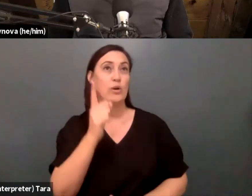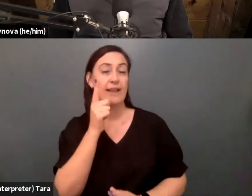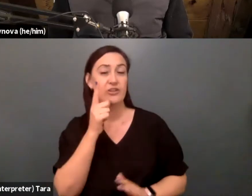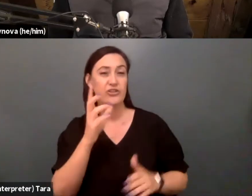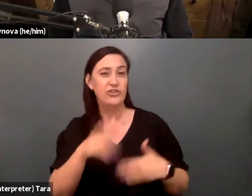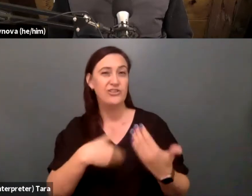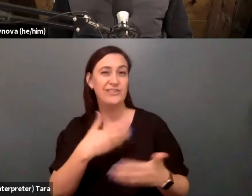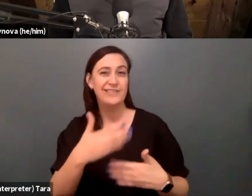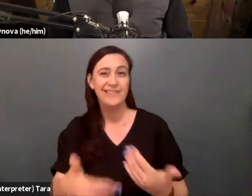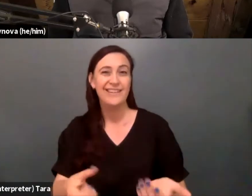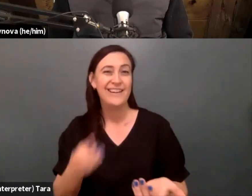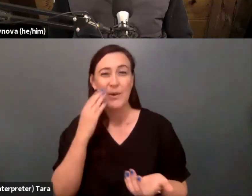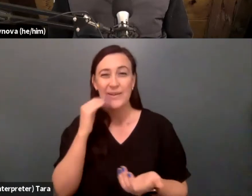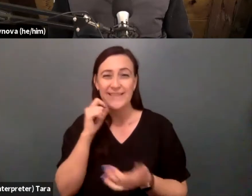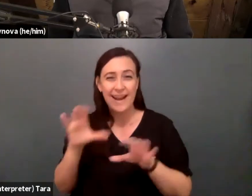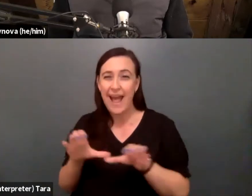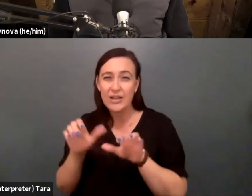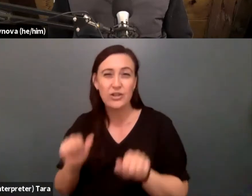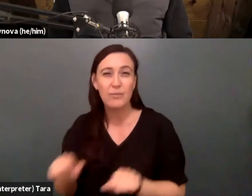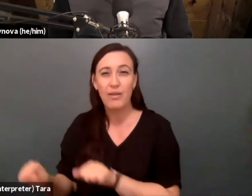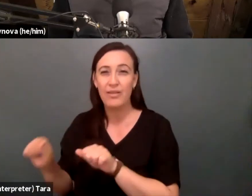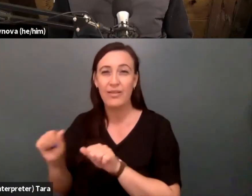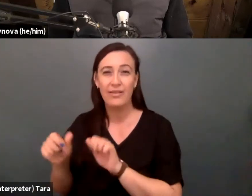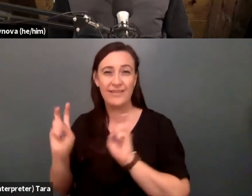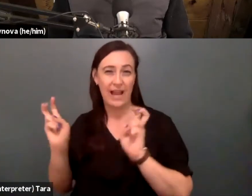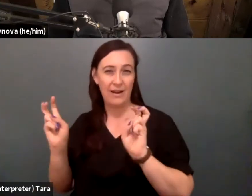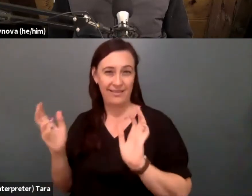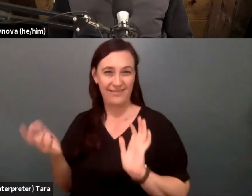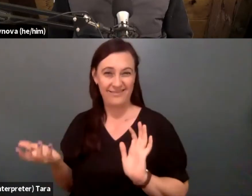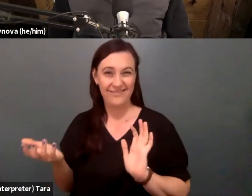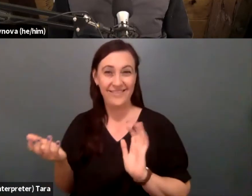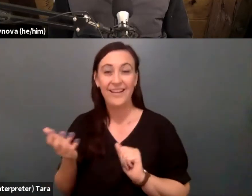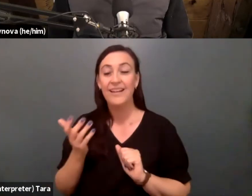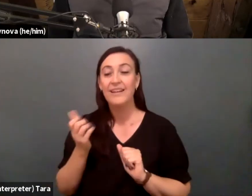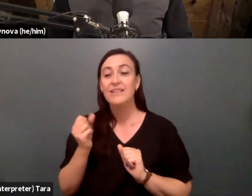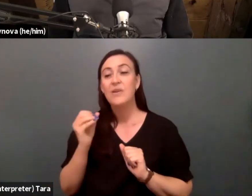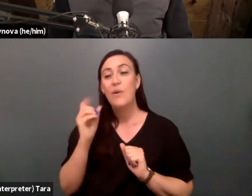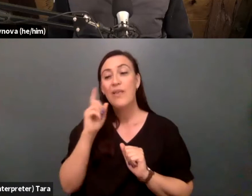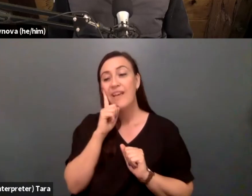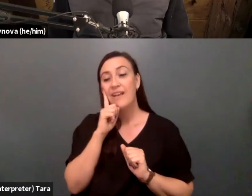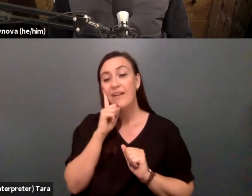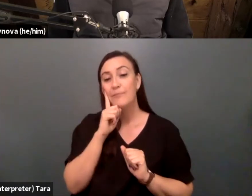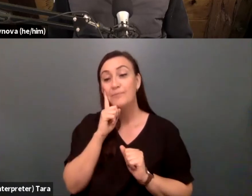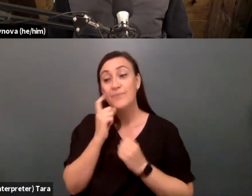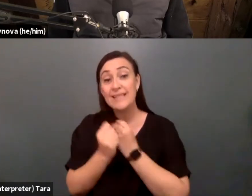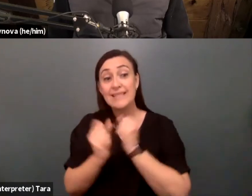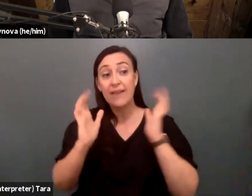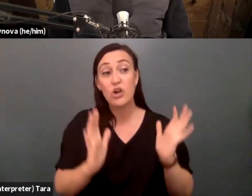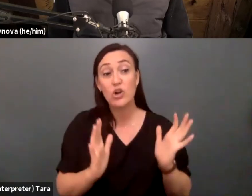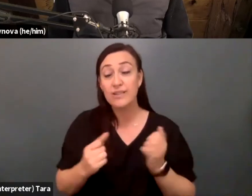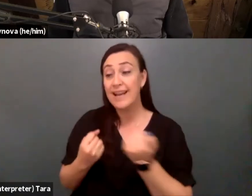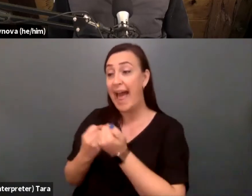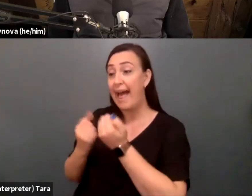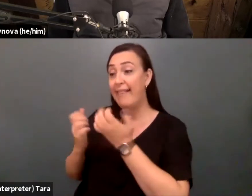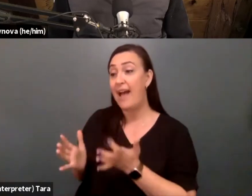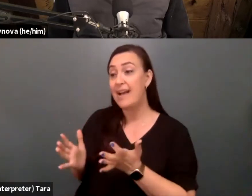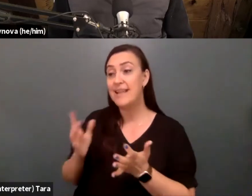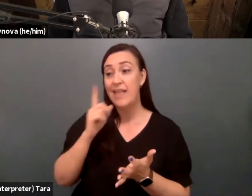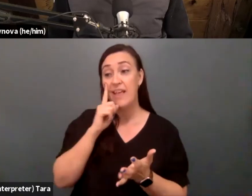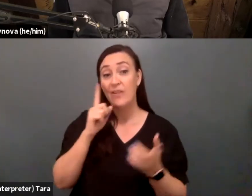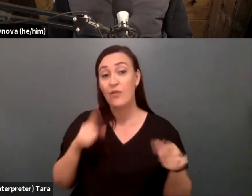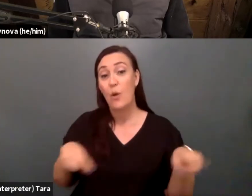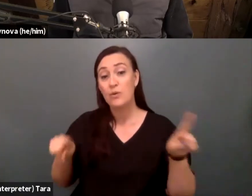It's not an actionable title. So I think, saviors and allies, I think those are